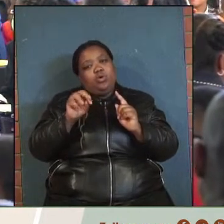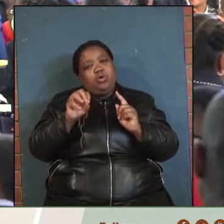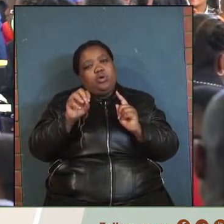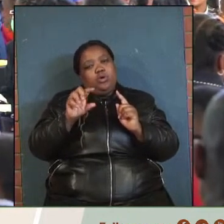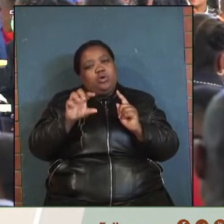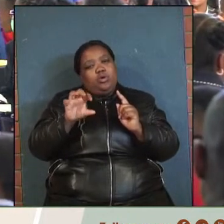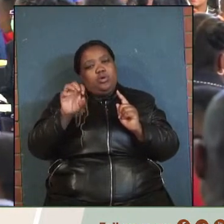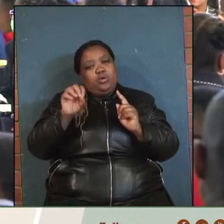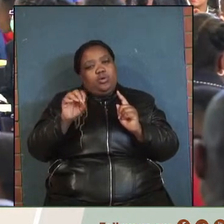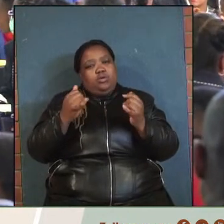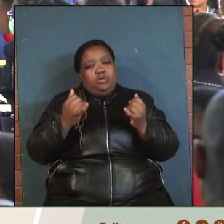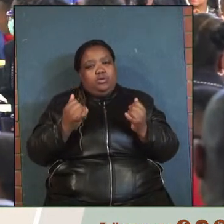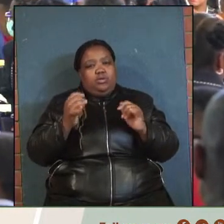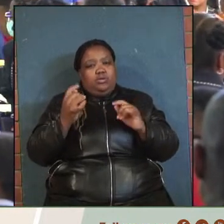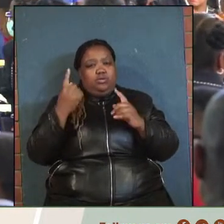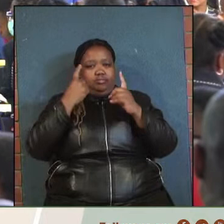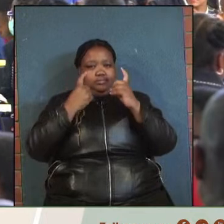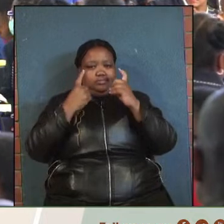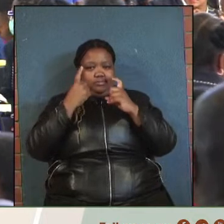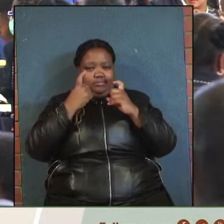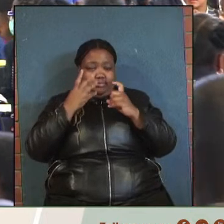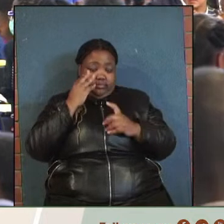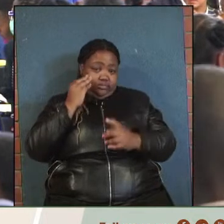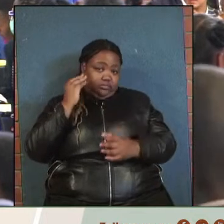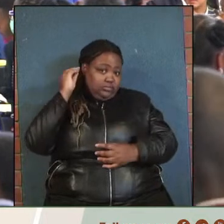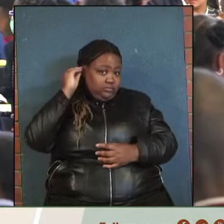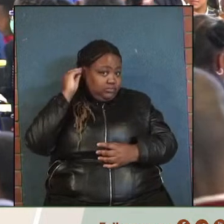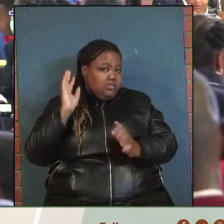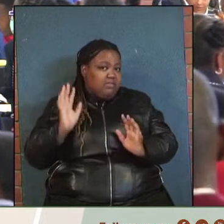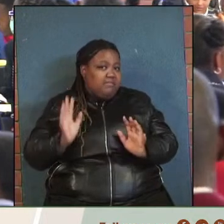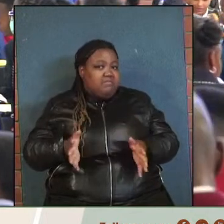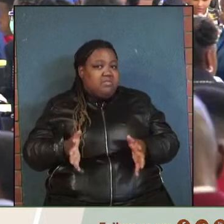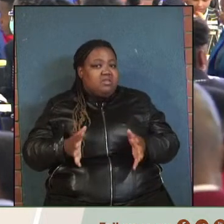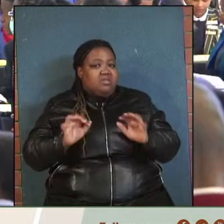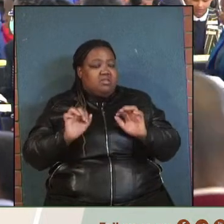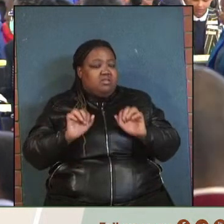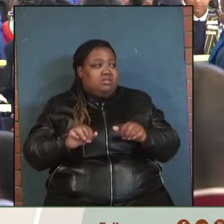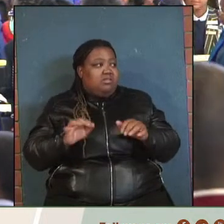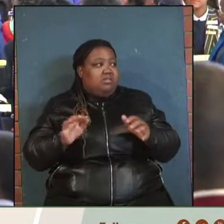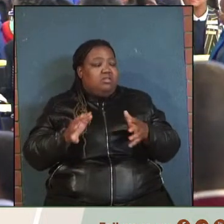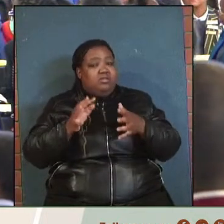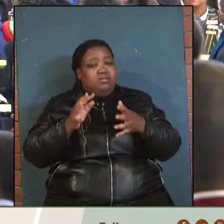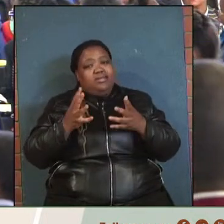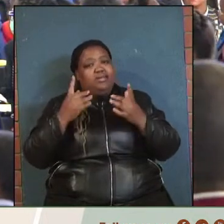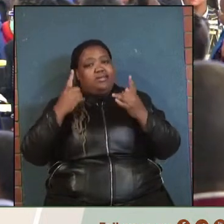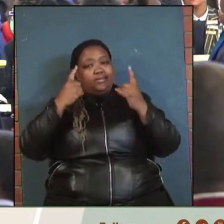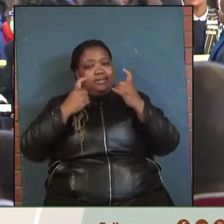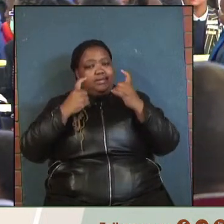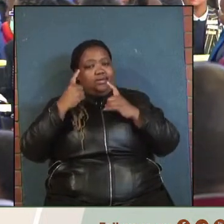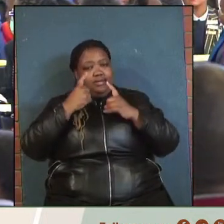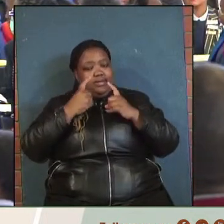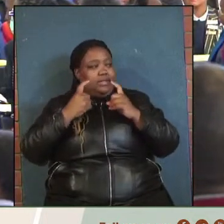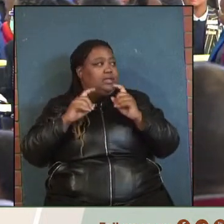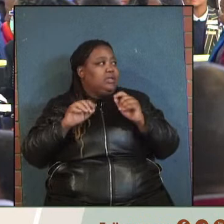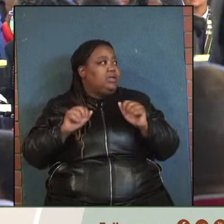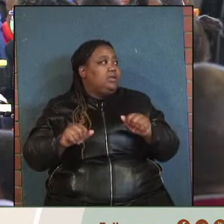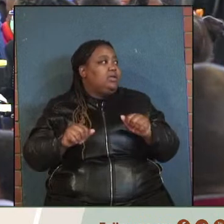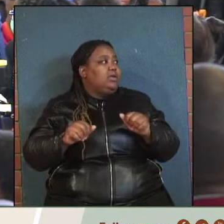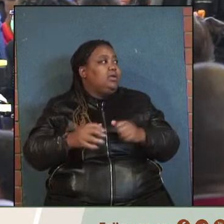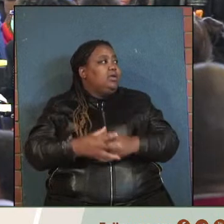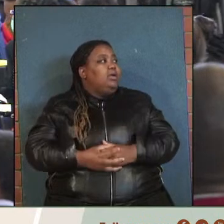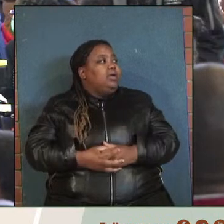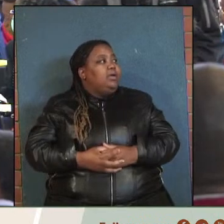taken all your questions to consideration, actually. And what you guys have been asking are like, yeah, basic facts,